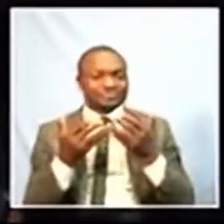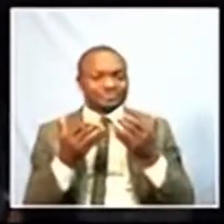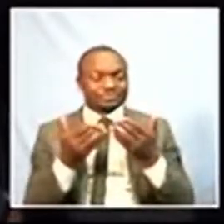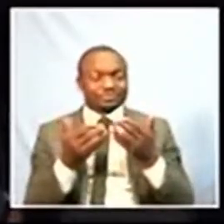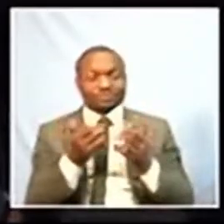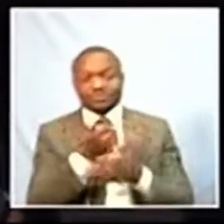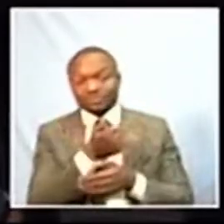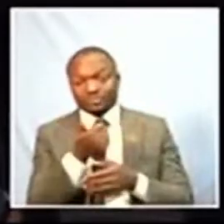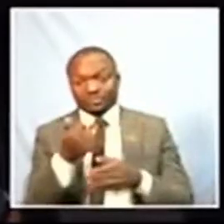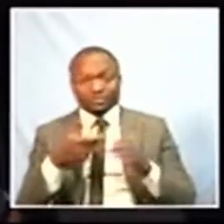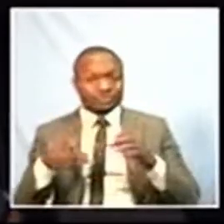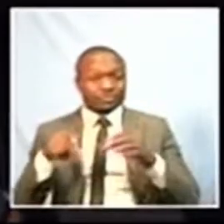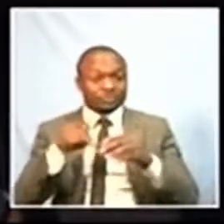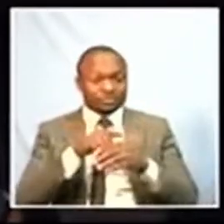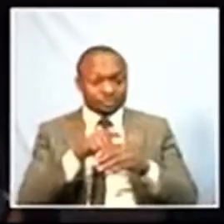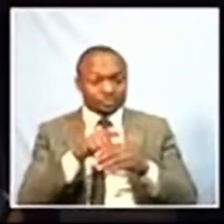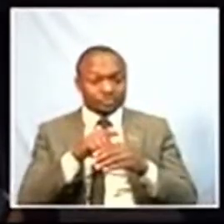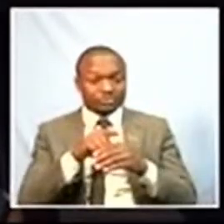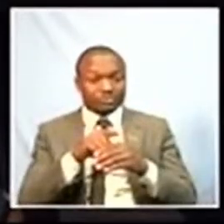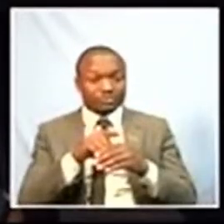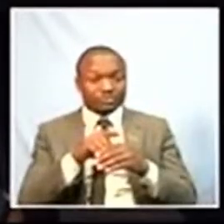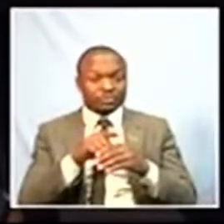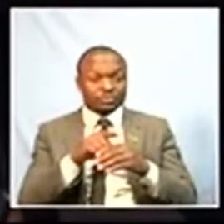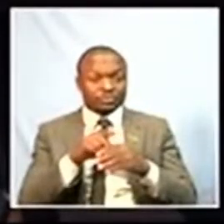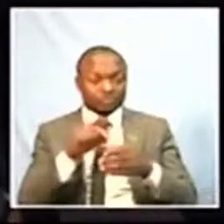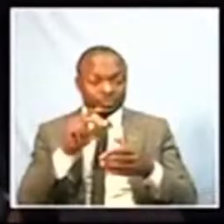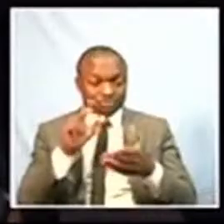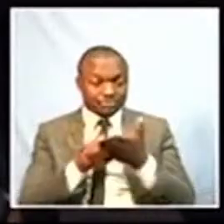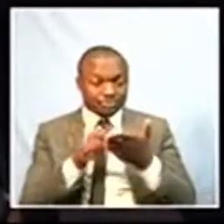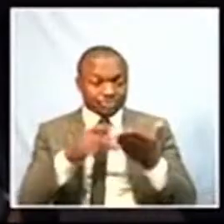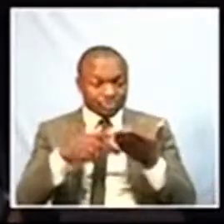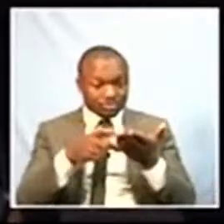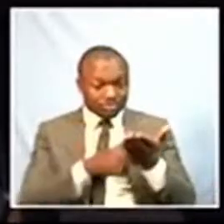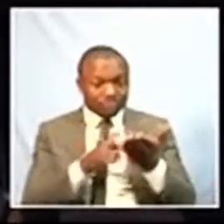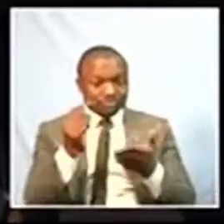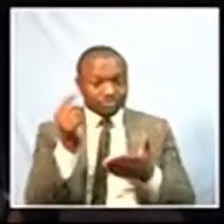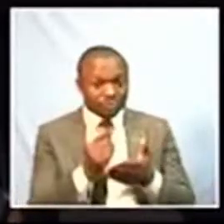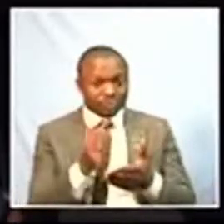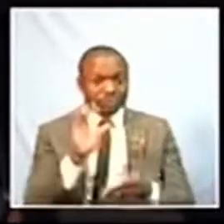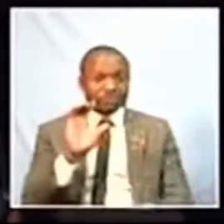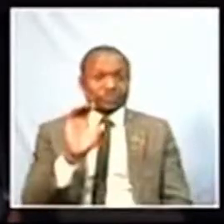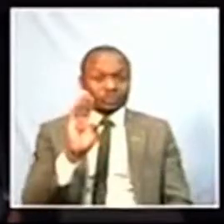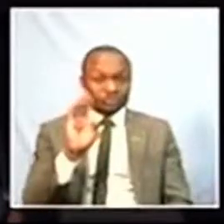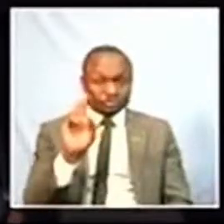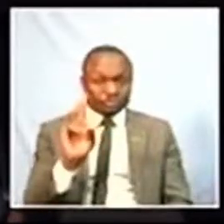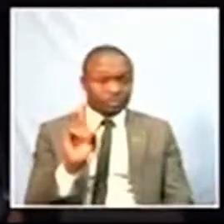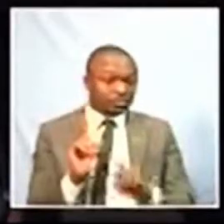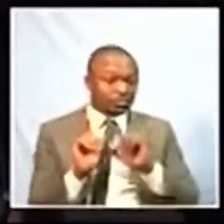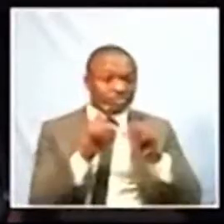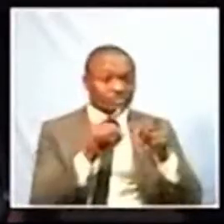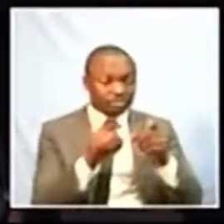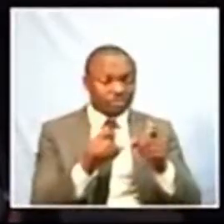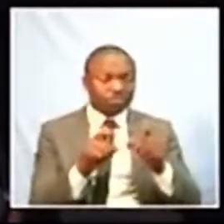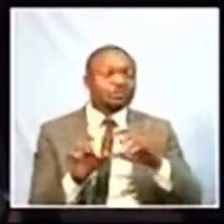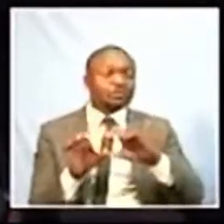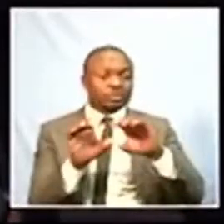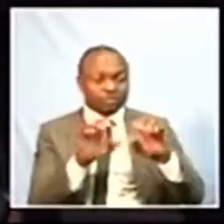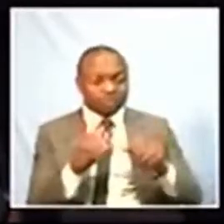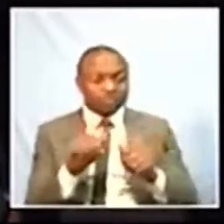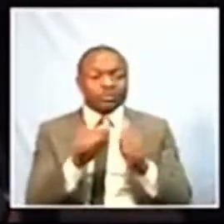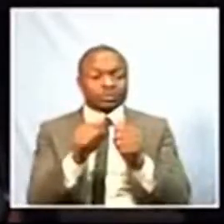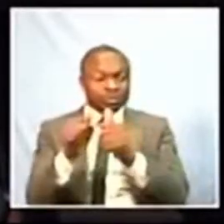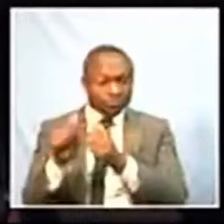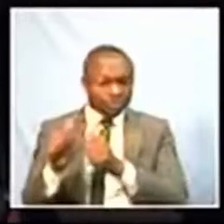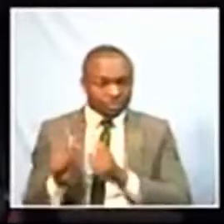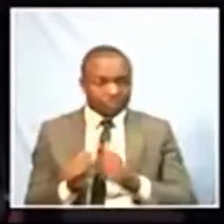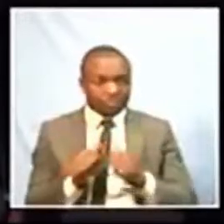any participant to draw a check to come to our bank in the CBD and going back to do an activity within beyond